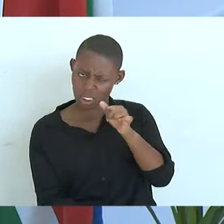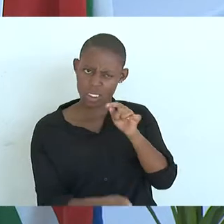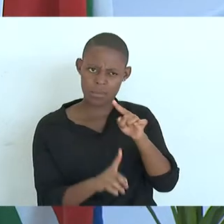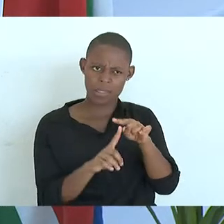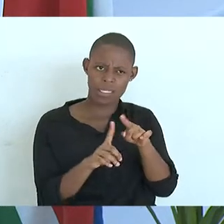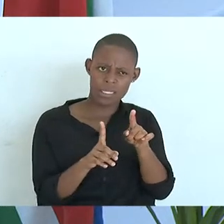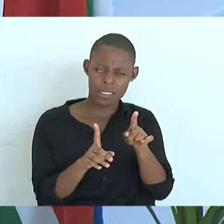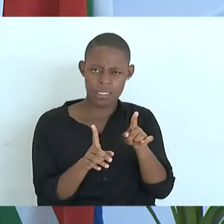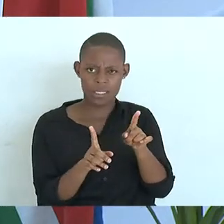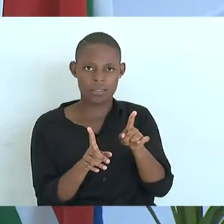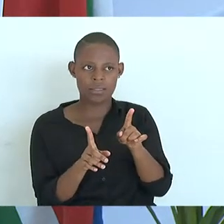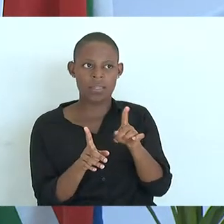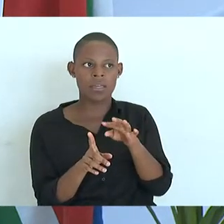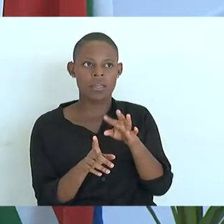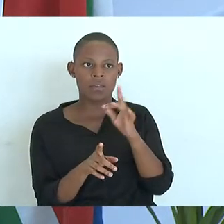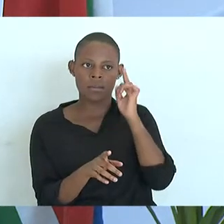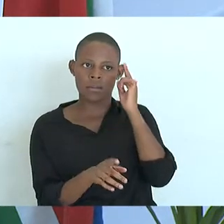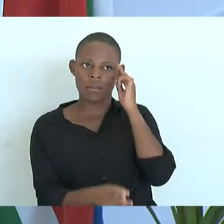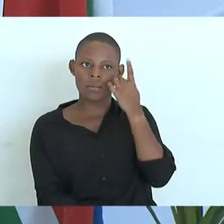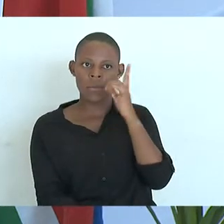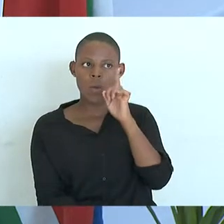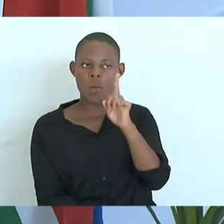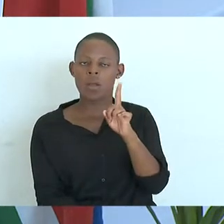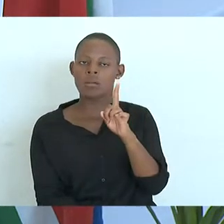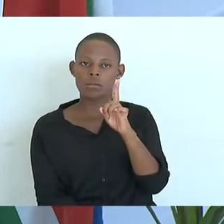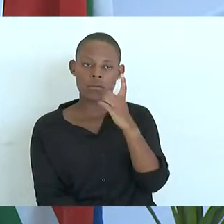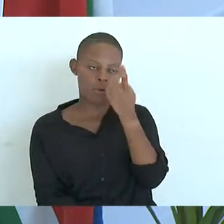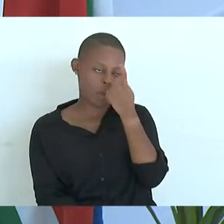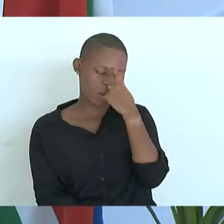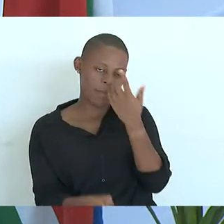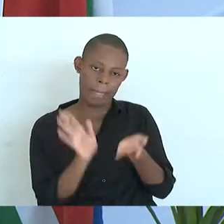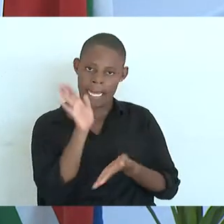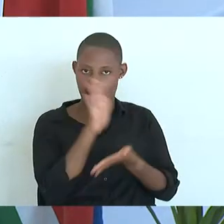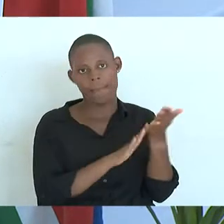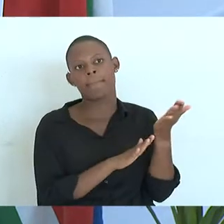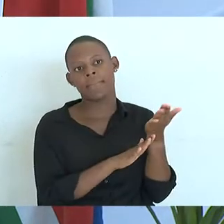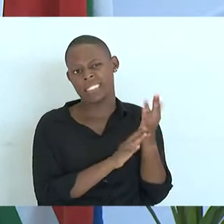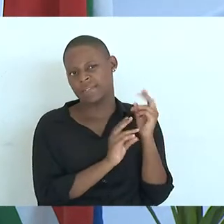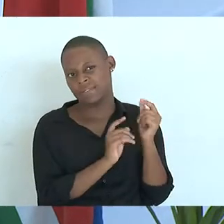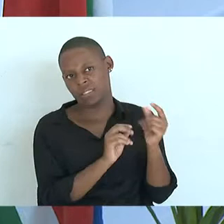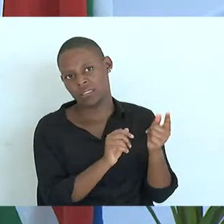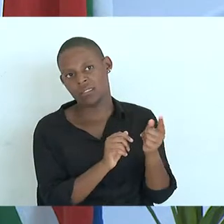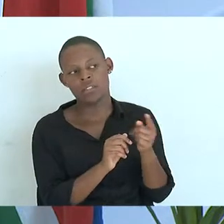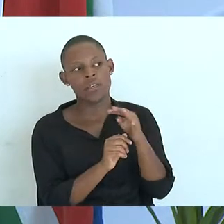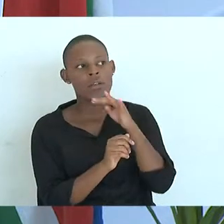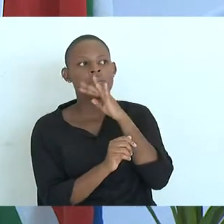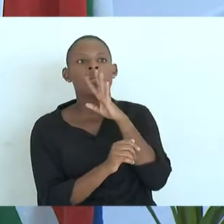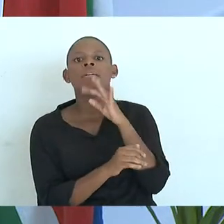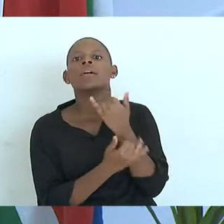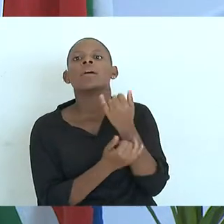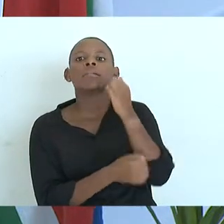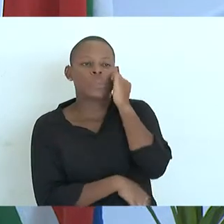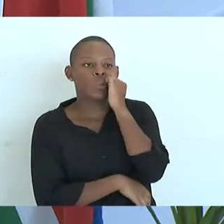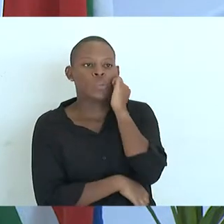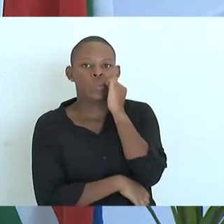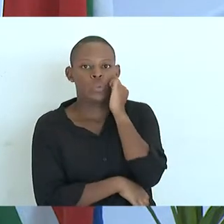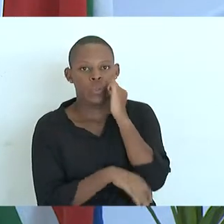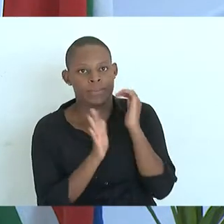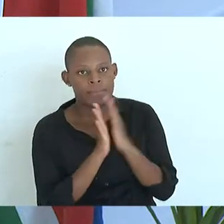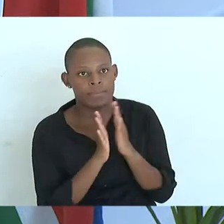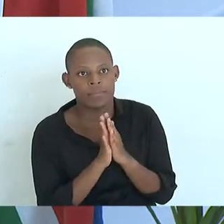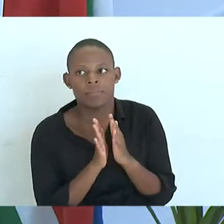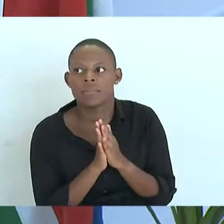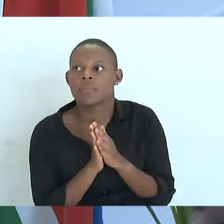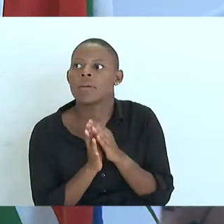bekuwukuthi nje vele ngo1 kudinga ngiphuthume so ngizoyilahla kunina ngixolise ukuthi cha bakhona